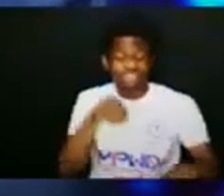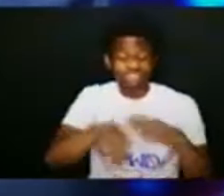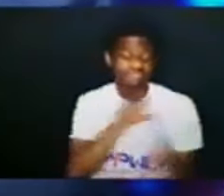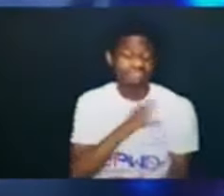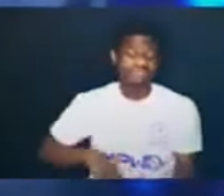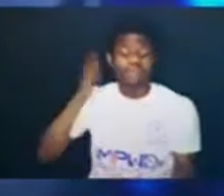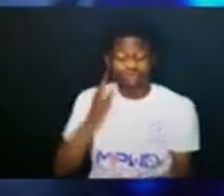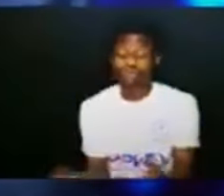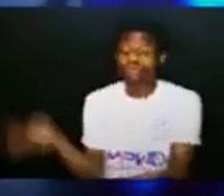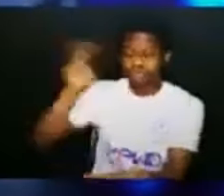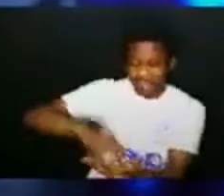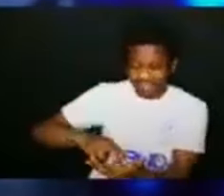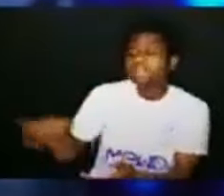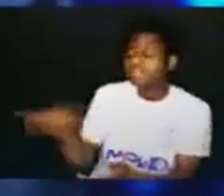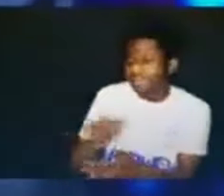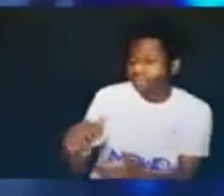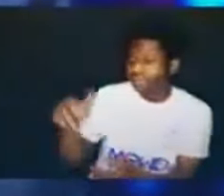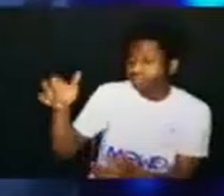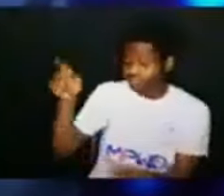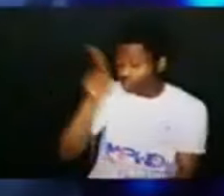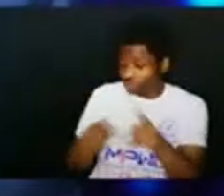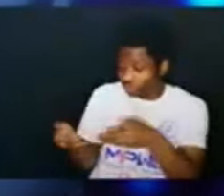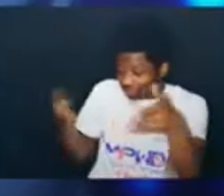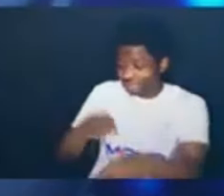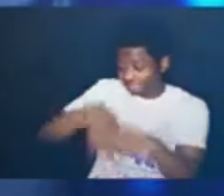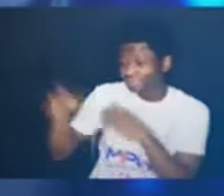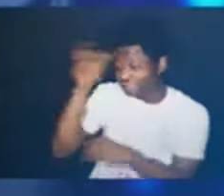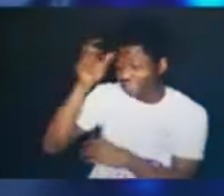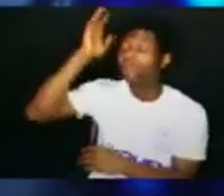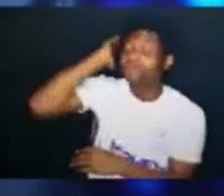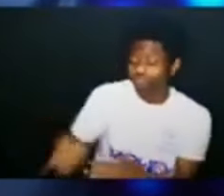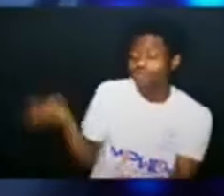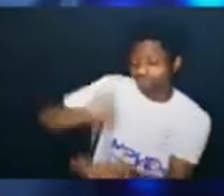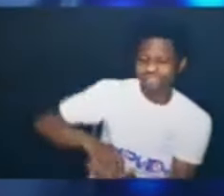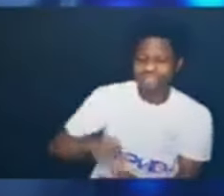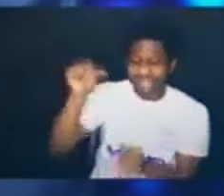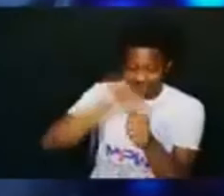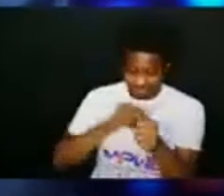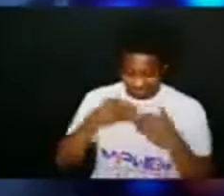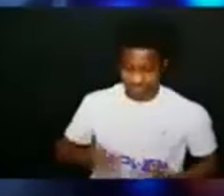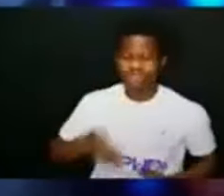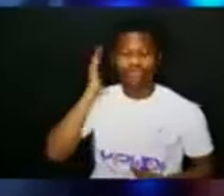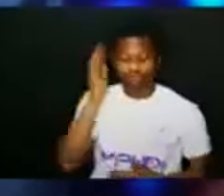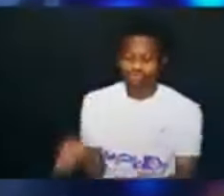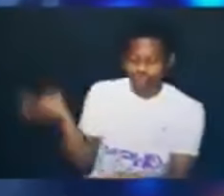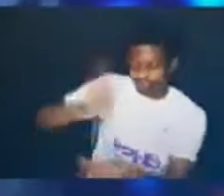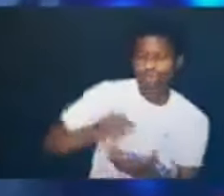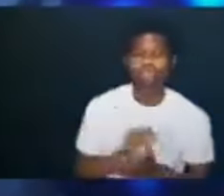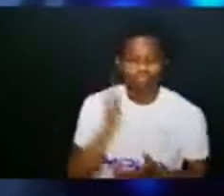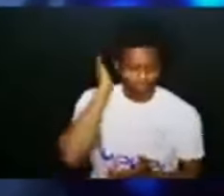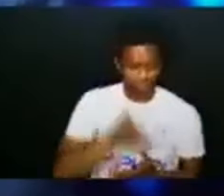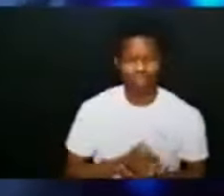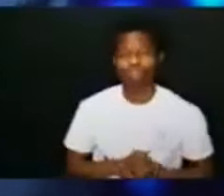so won ara nso wo hwe no kwan se wu sori e ah won a wotene ene won a